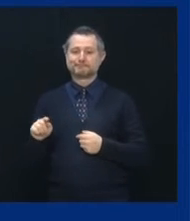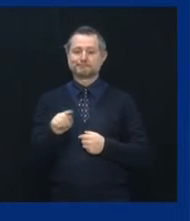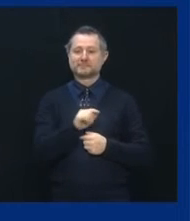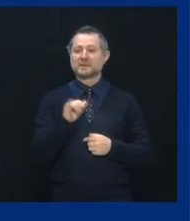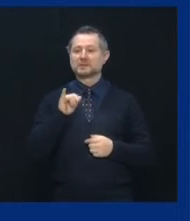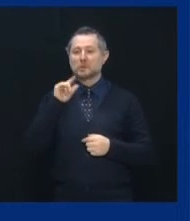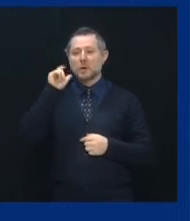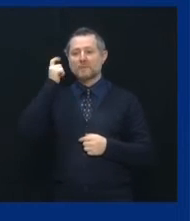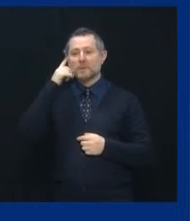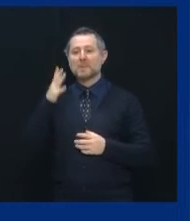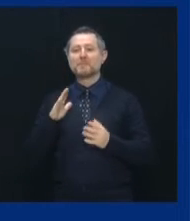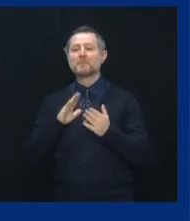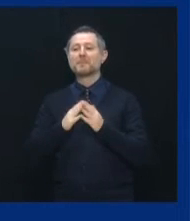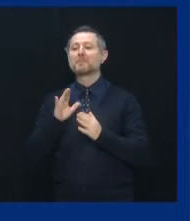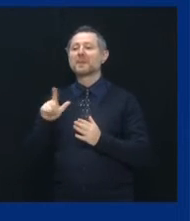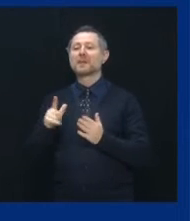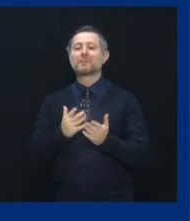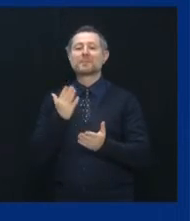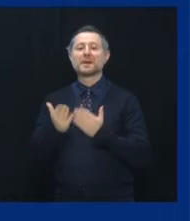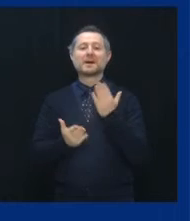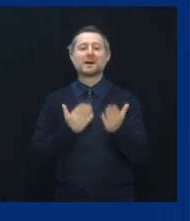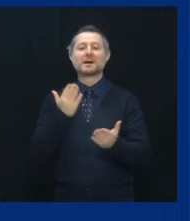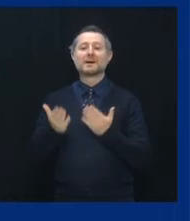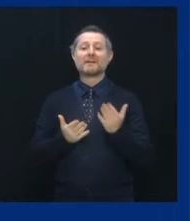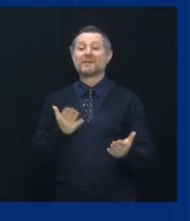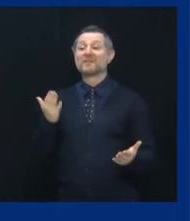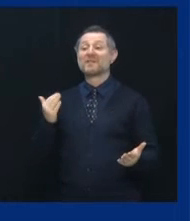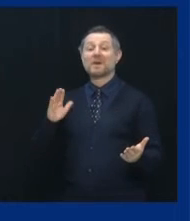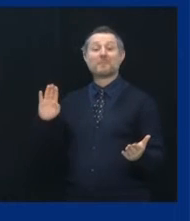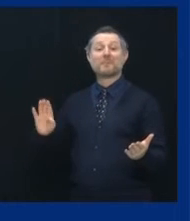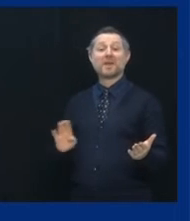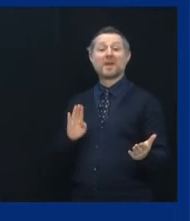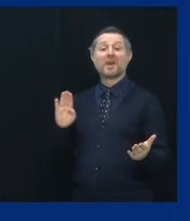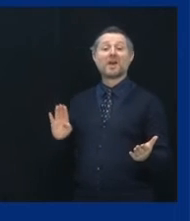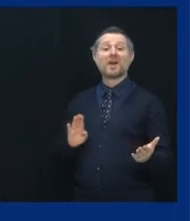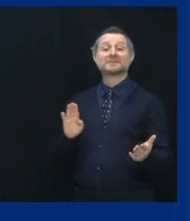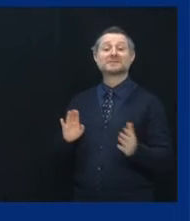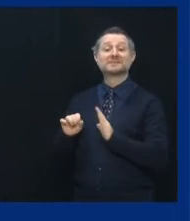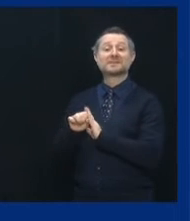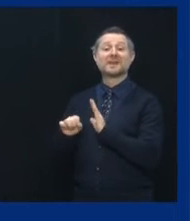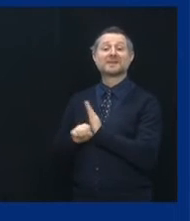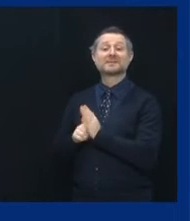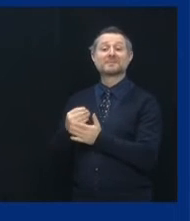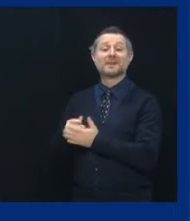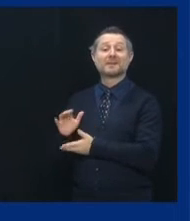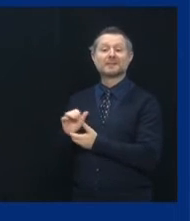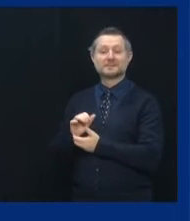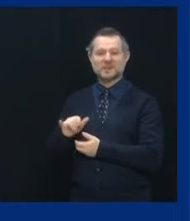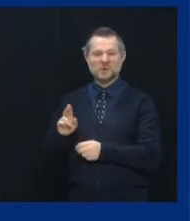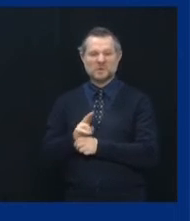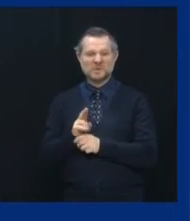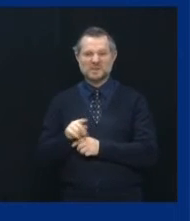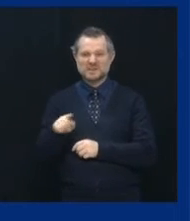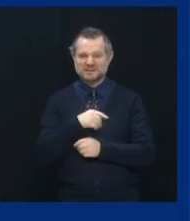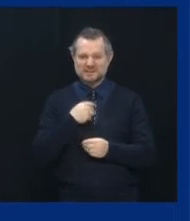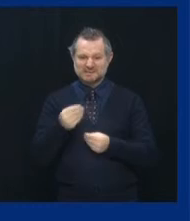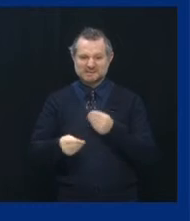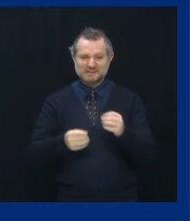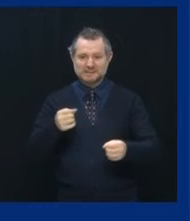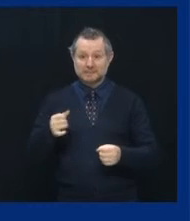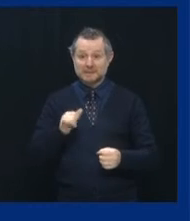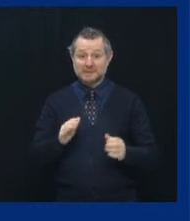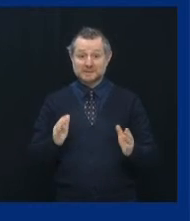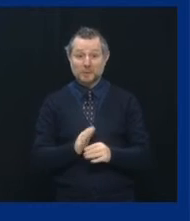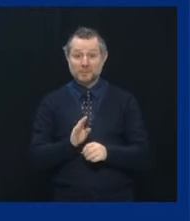governmental bills, which is what the $15 billion in state funding is about. We have small businesses that need loans